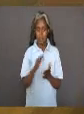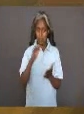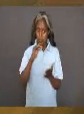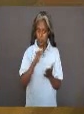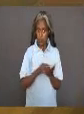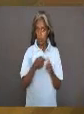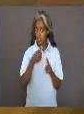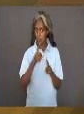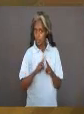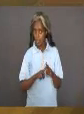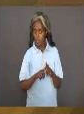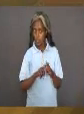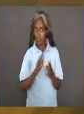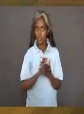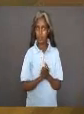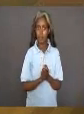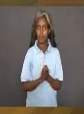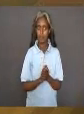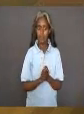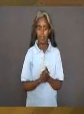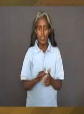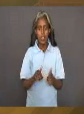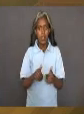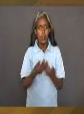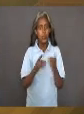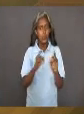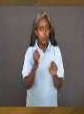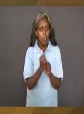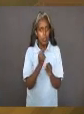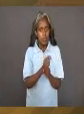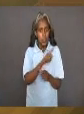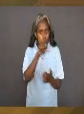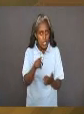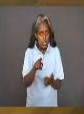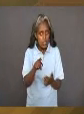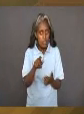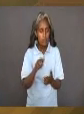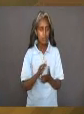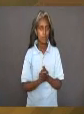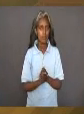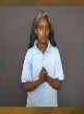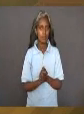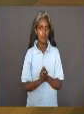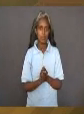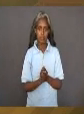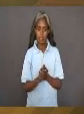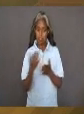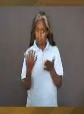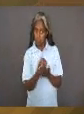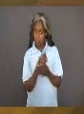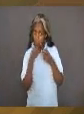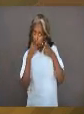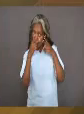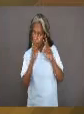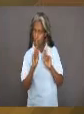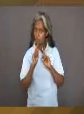Welcome back, everyone. How did you make out with the question? Let us take a look at